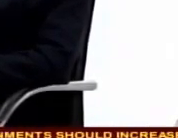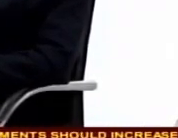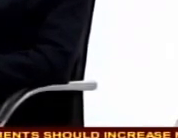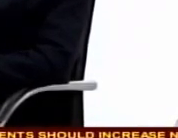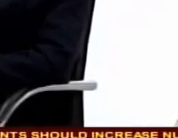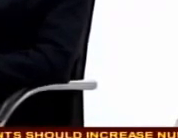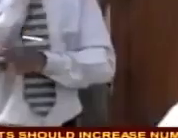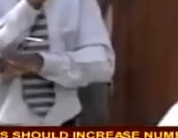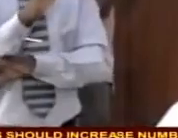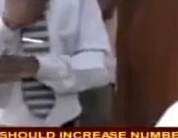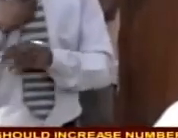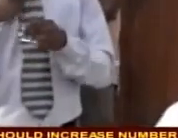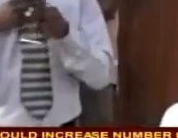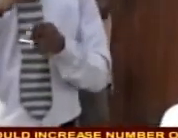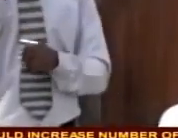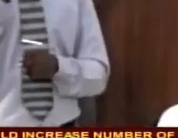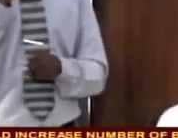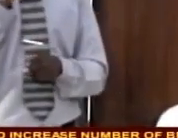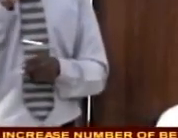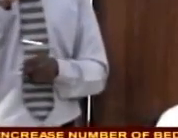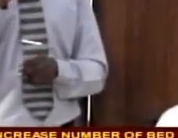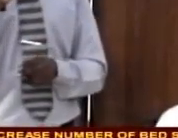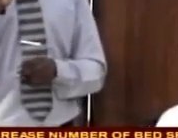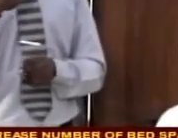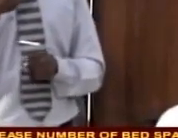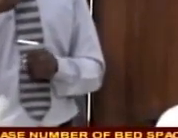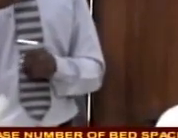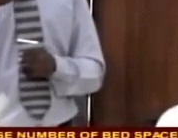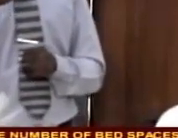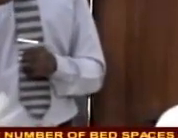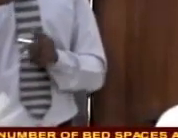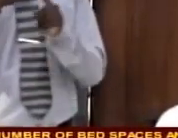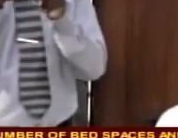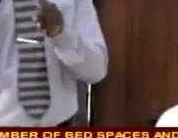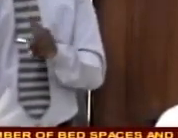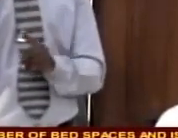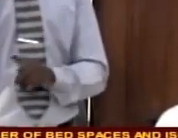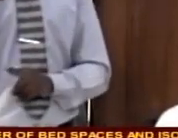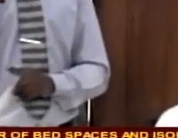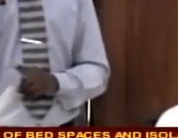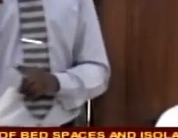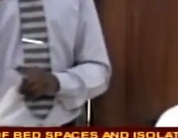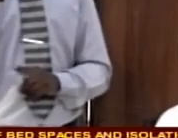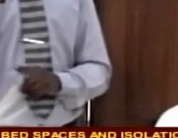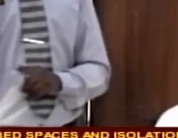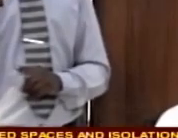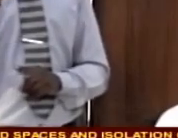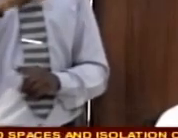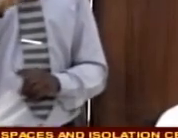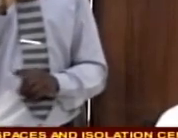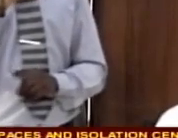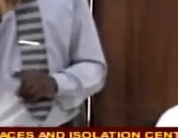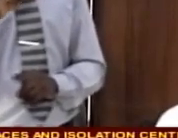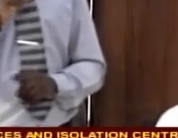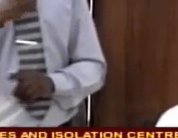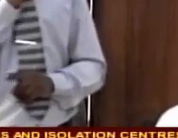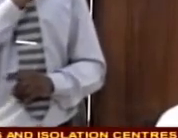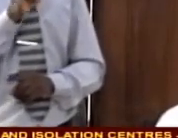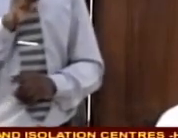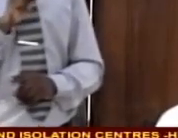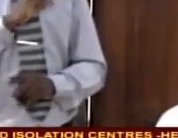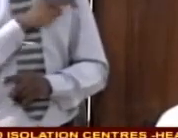Good afternoon, sirs. My name is Friday Okerebe. I'm a reporter with Channels TV. I would like to direct my first question to the Minister of Foreign